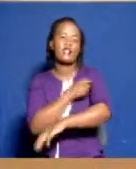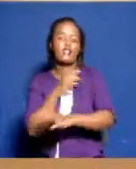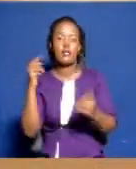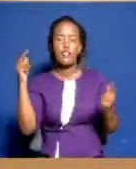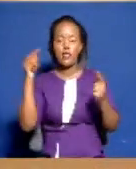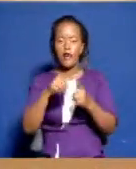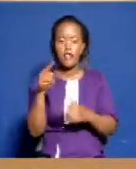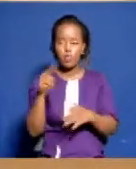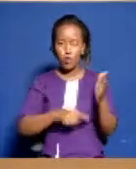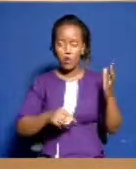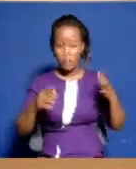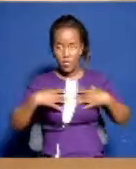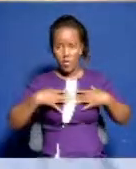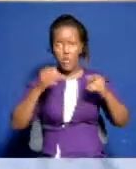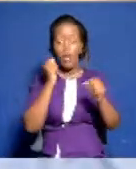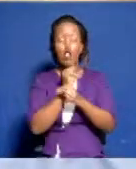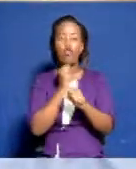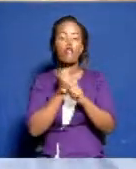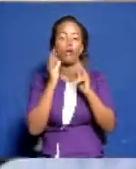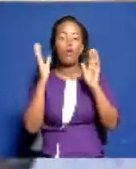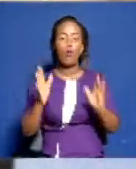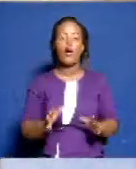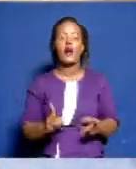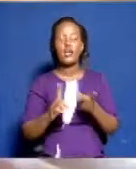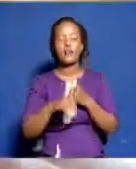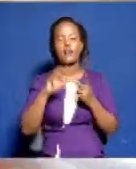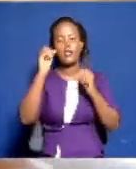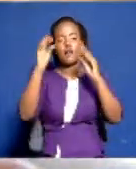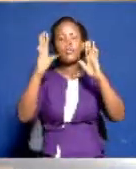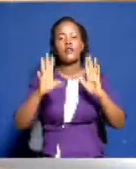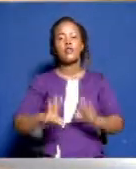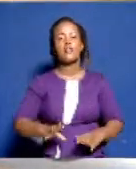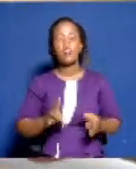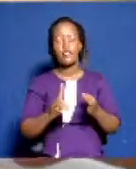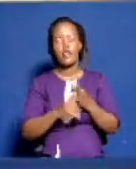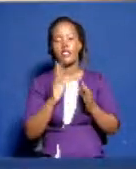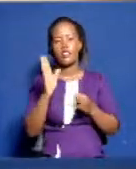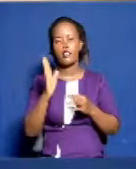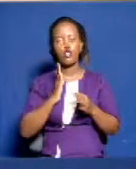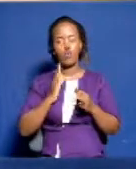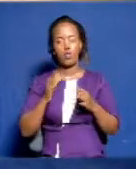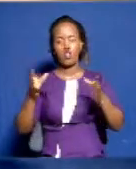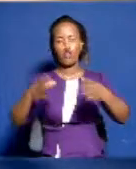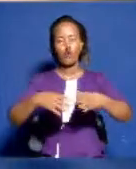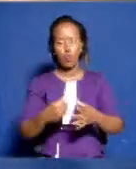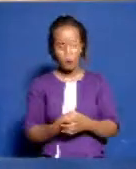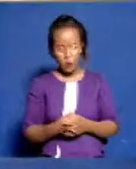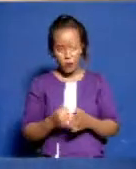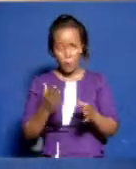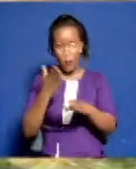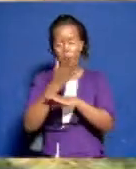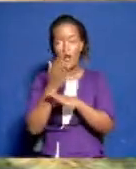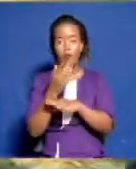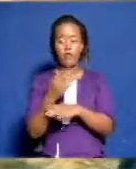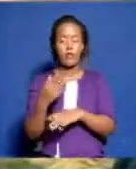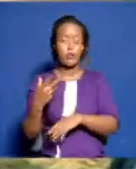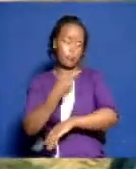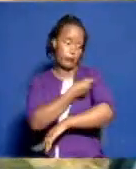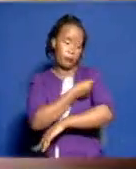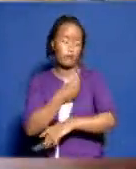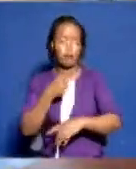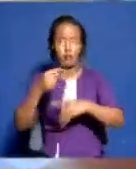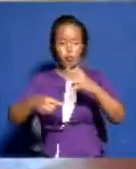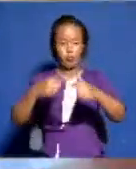health workers, security personnel, teachers, and other high-risk groups. Since the rollout of the COVID-19